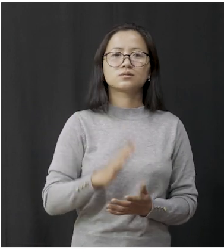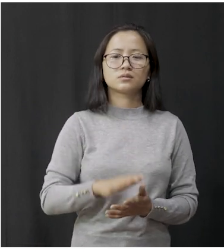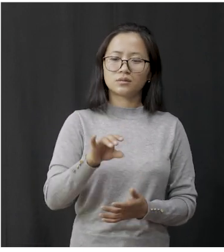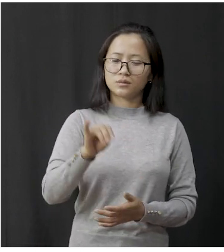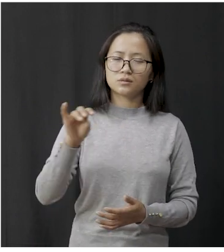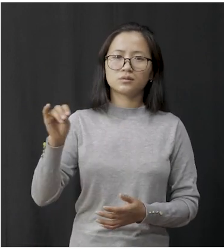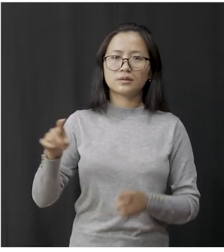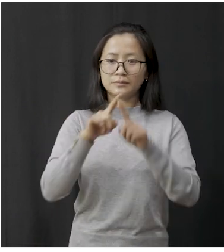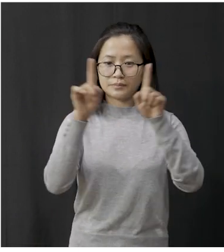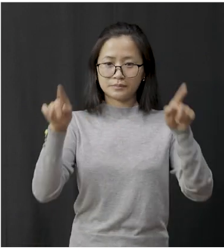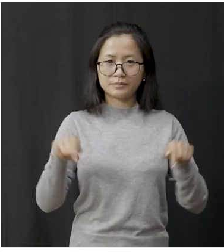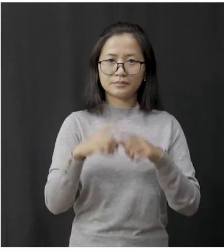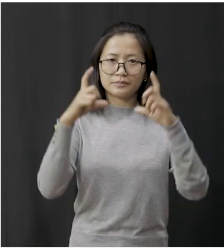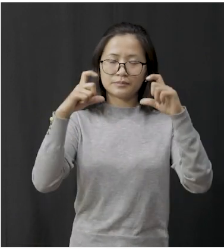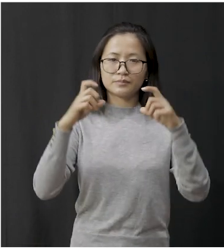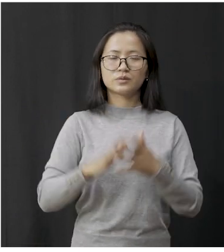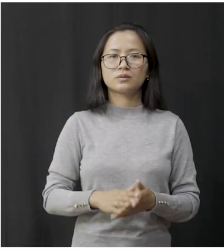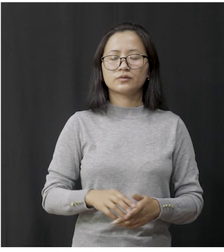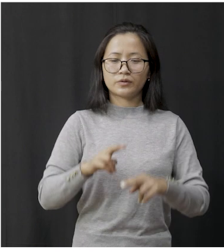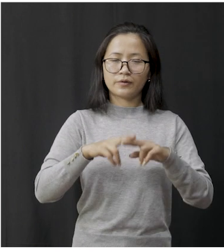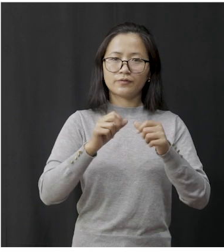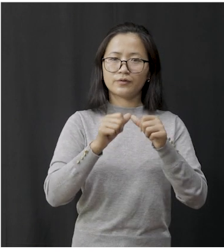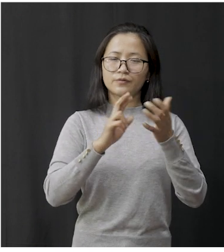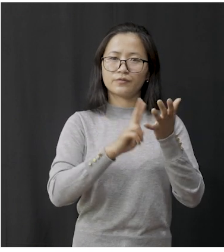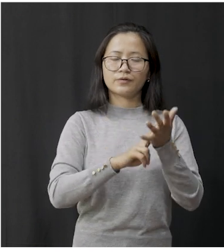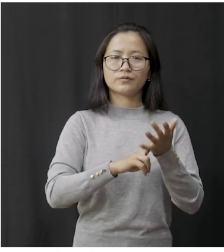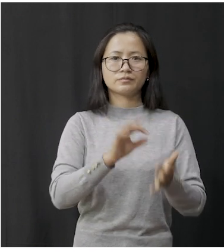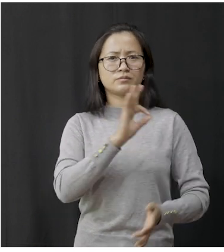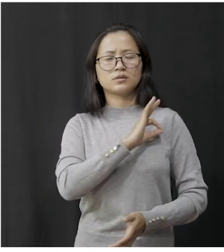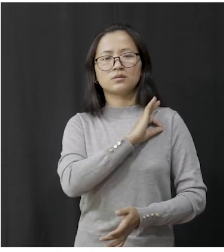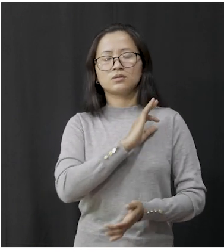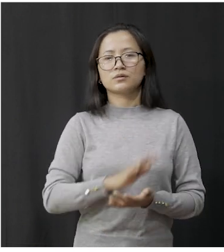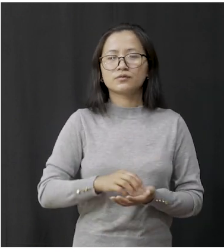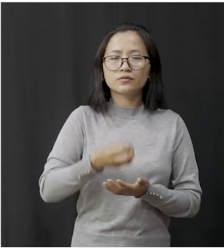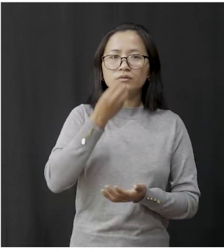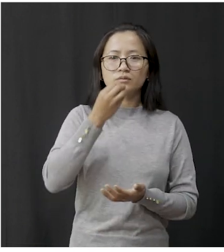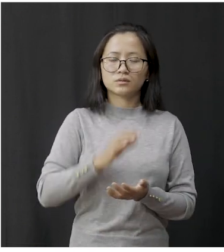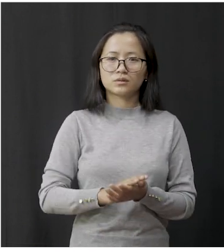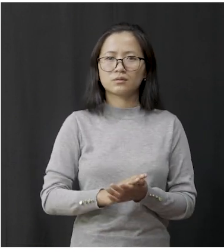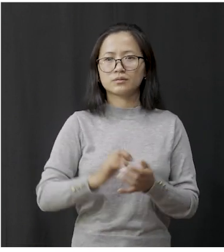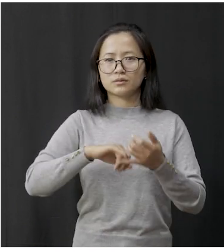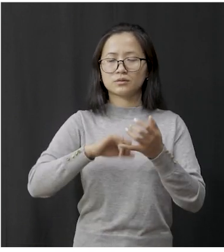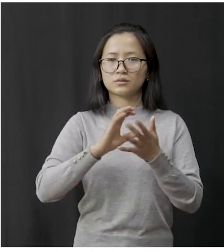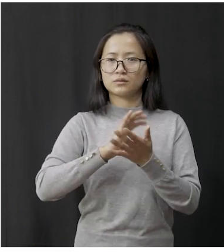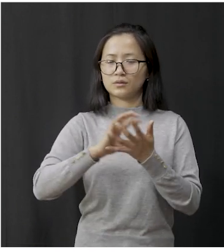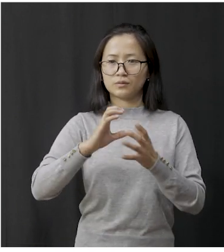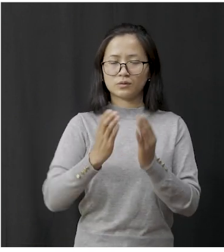collect pictures of your favorite food and paste them in your scrapbook or